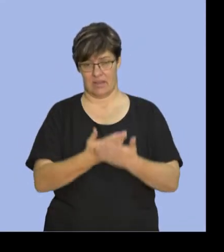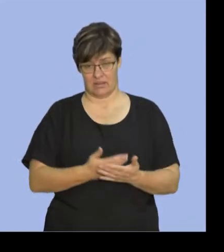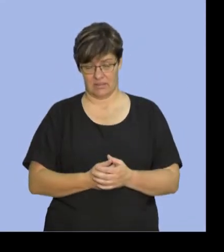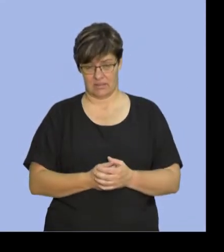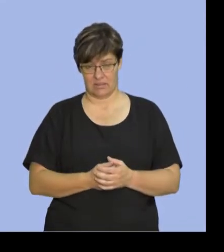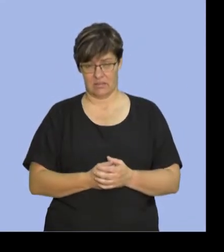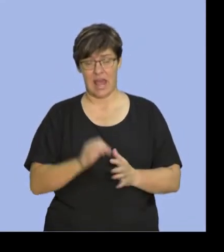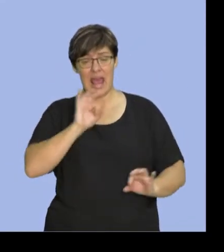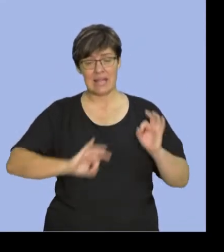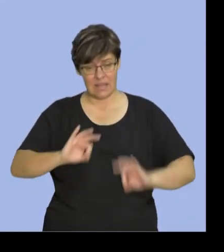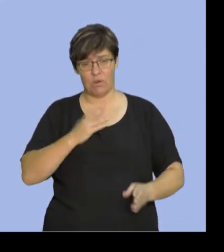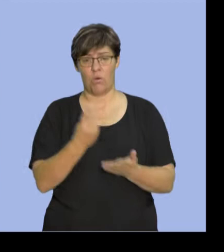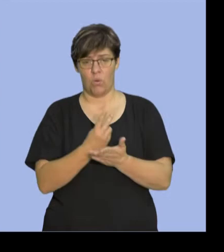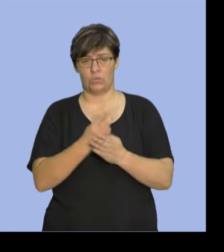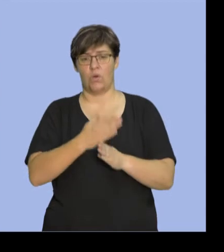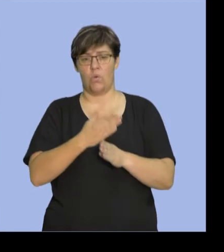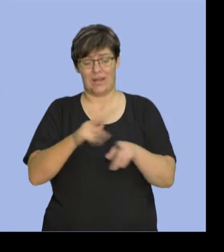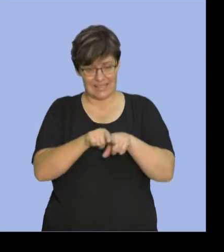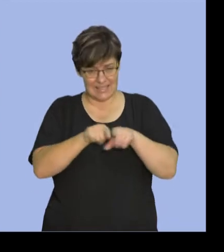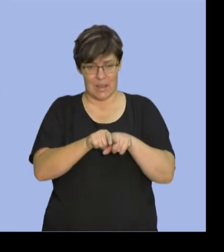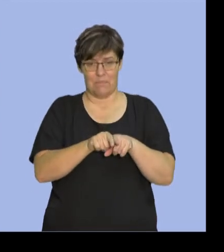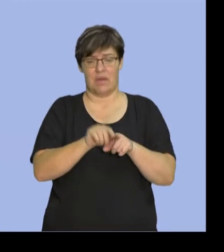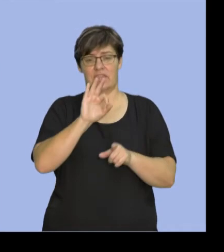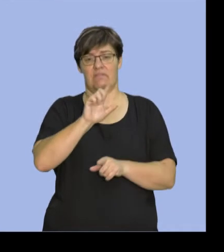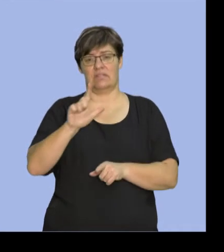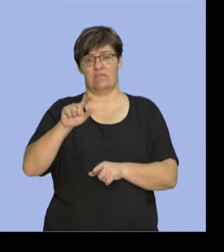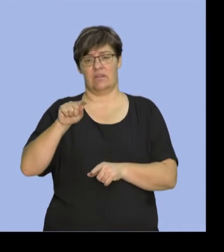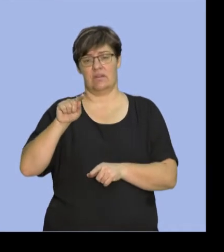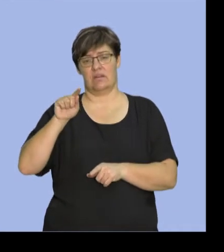also function at that temperature optimally.